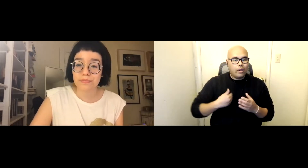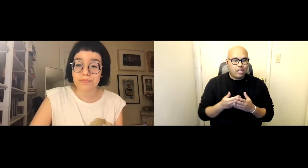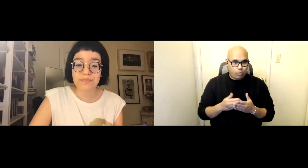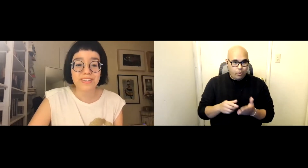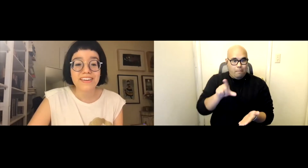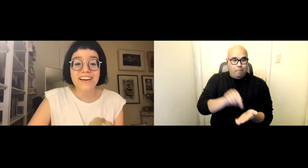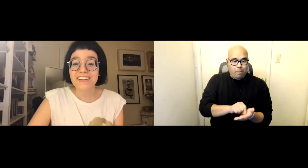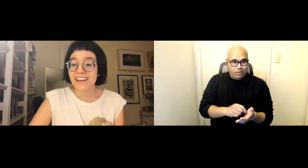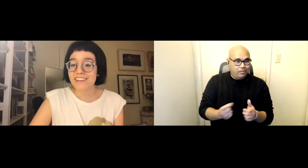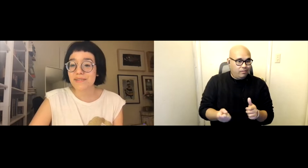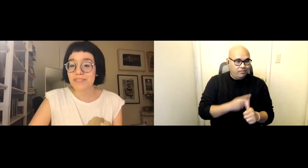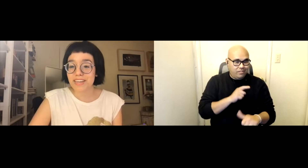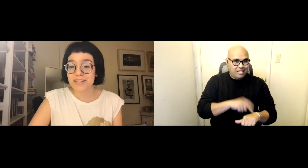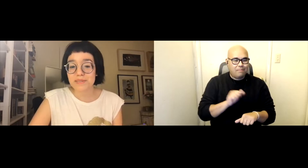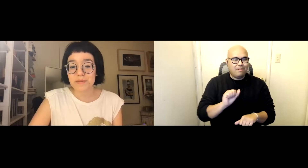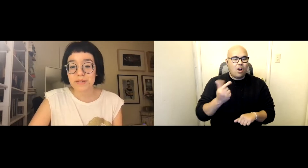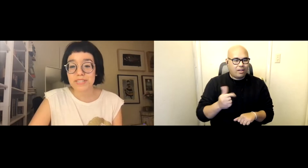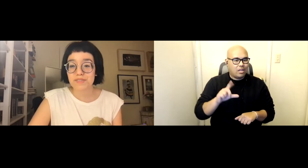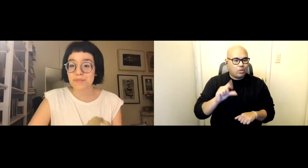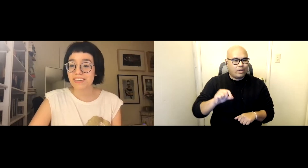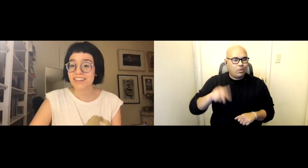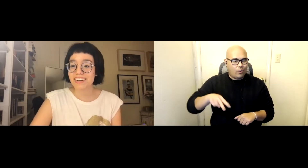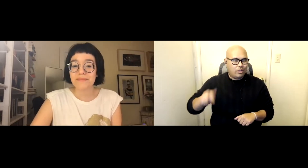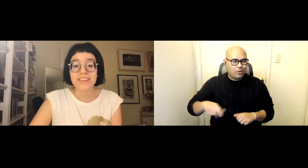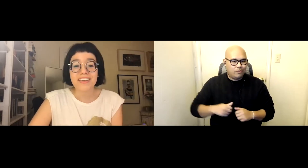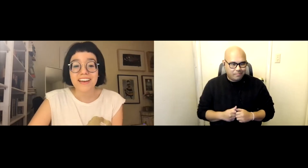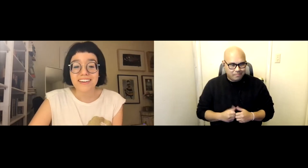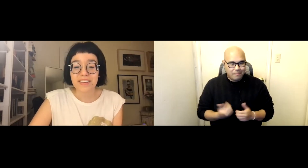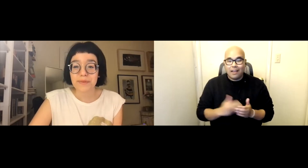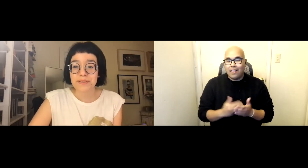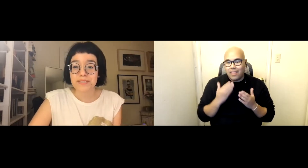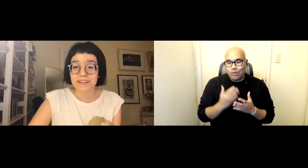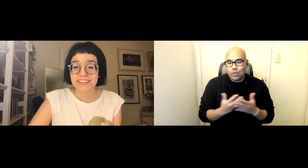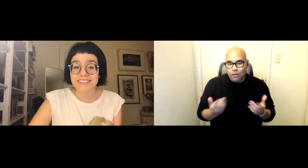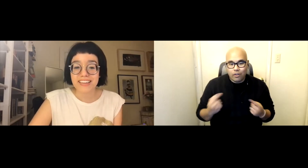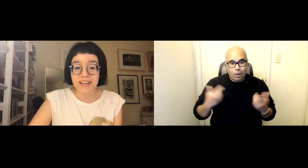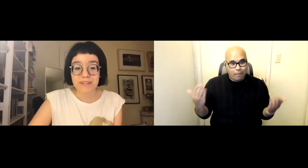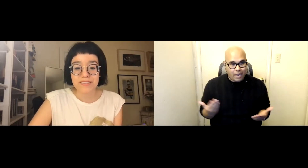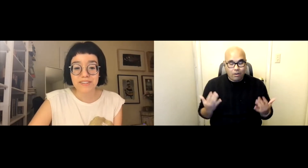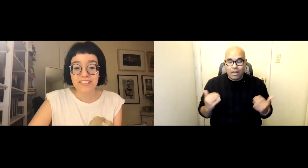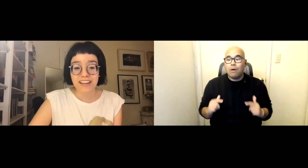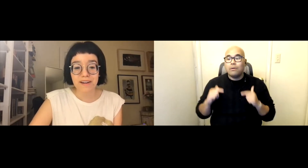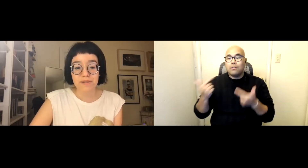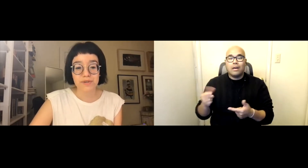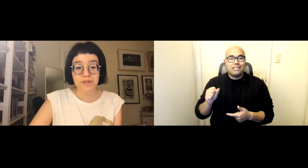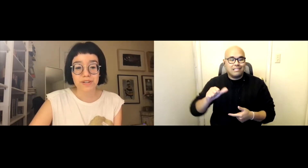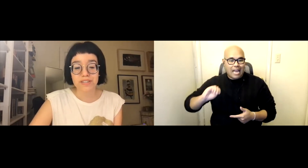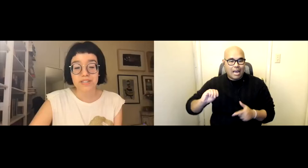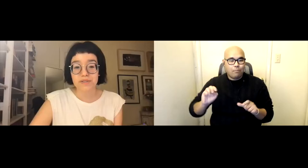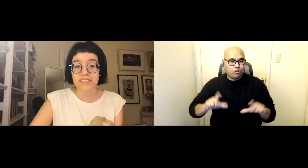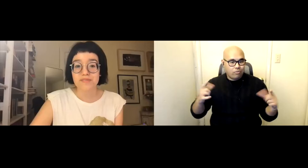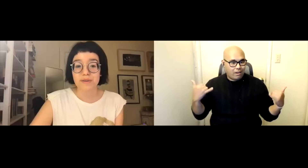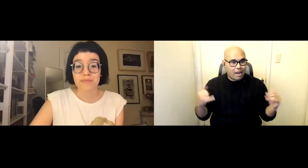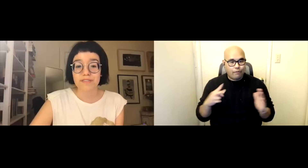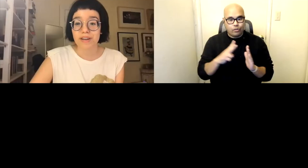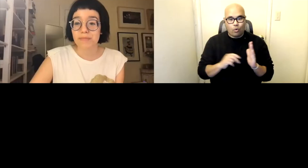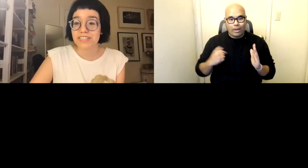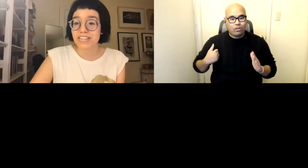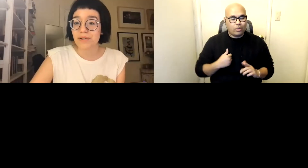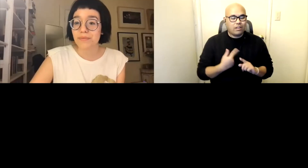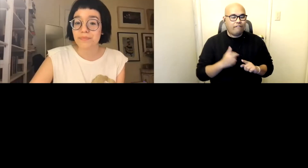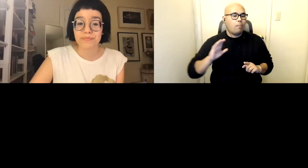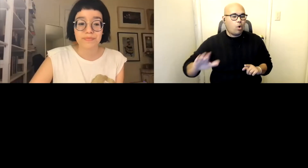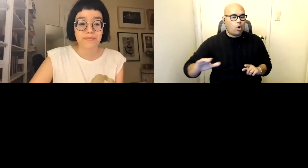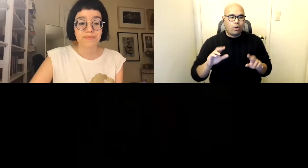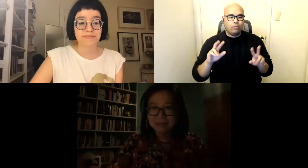2022. Again, thank you so much for being here. And I'm going to bring Sam on screen now to read to us from the